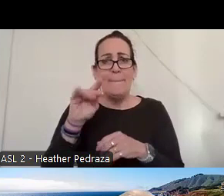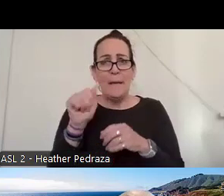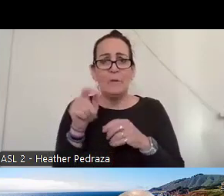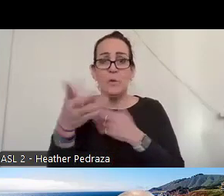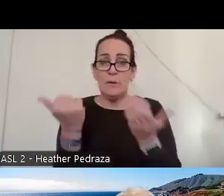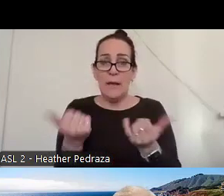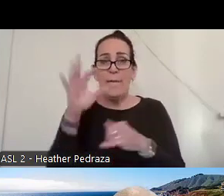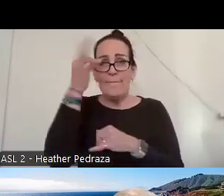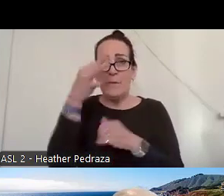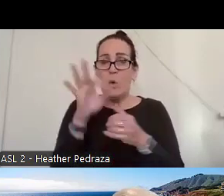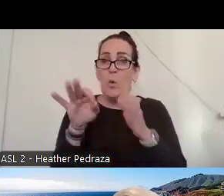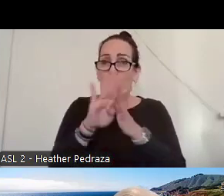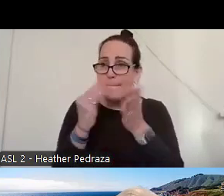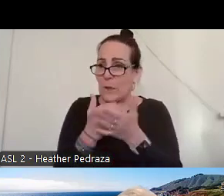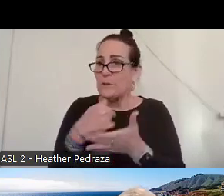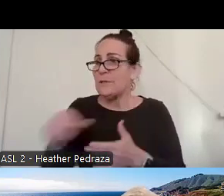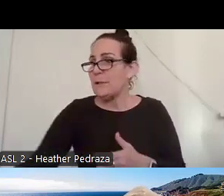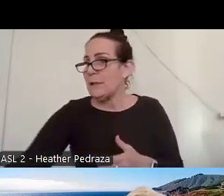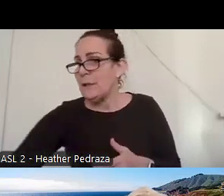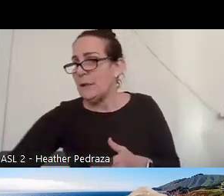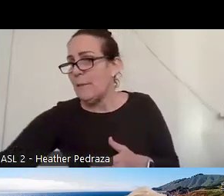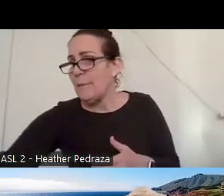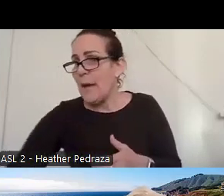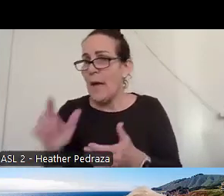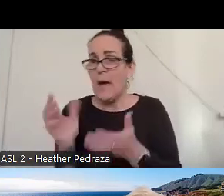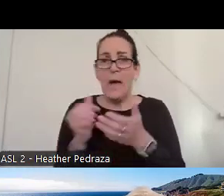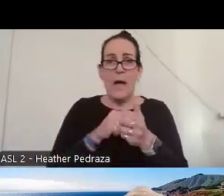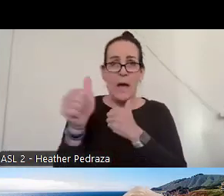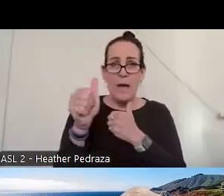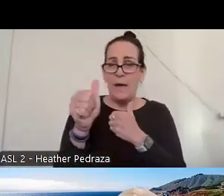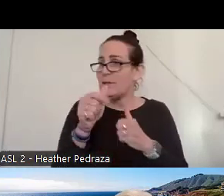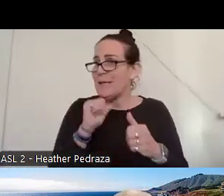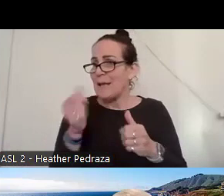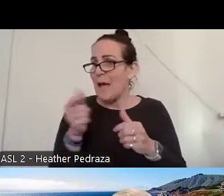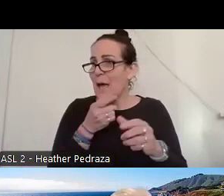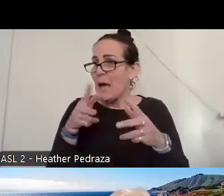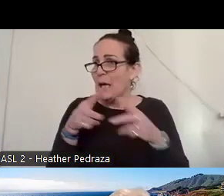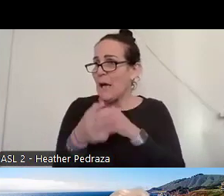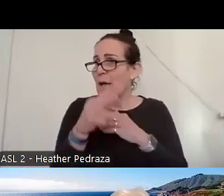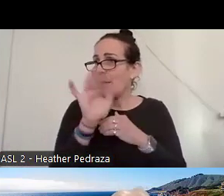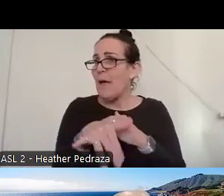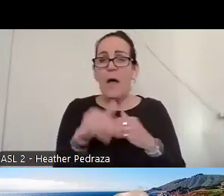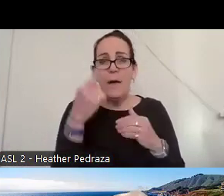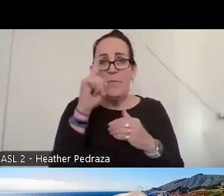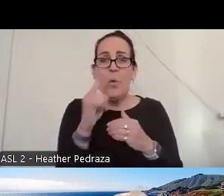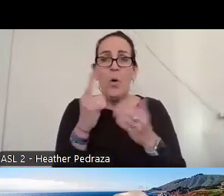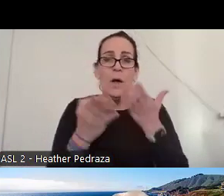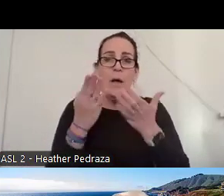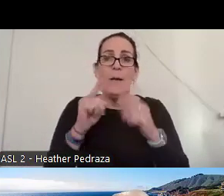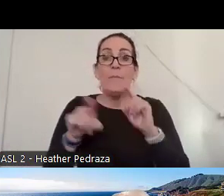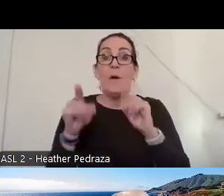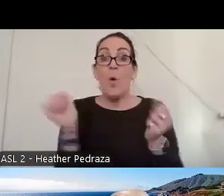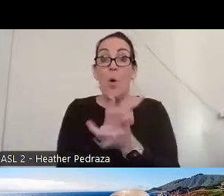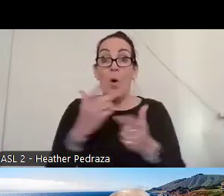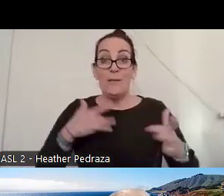passed doesn't cut that funding for federal research as we feared it might. But again, with all of the exciting work